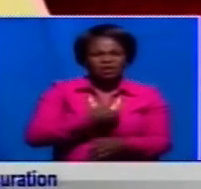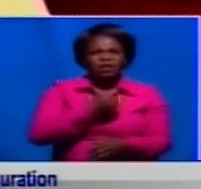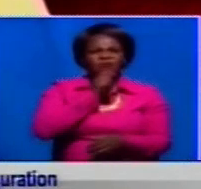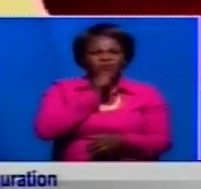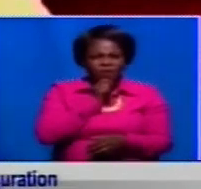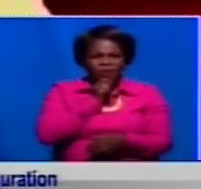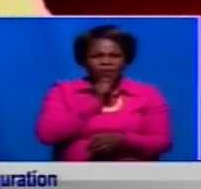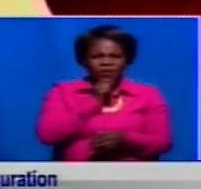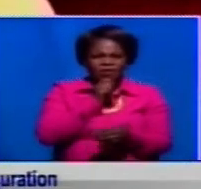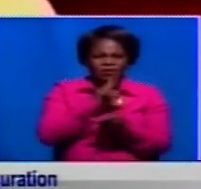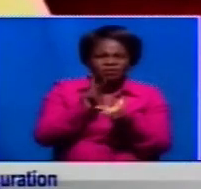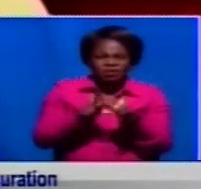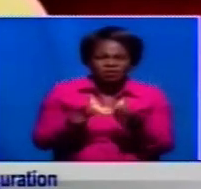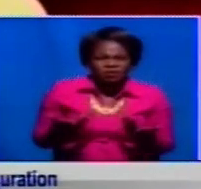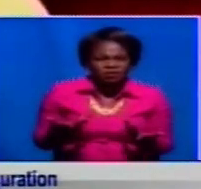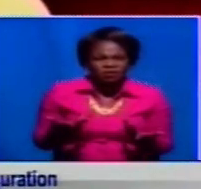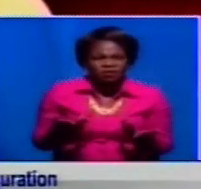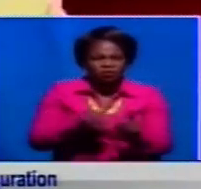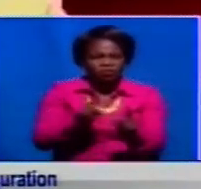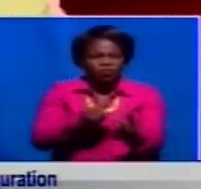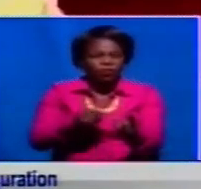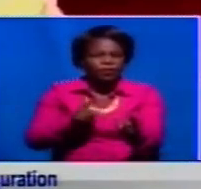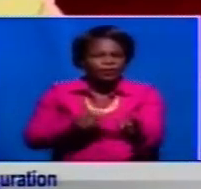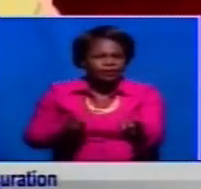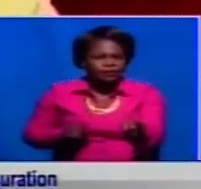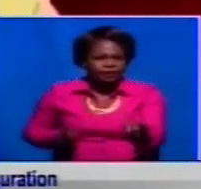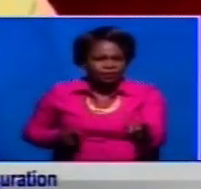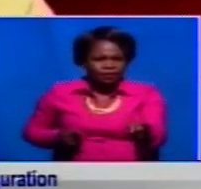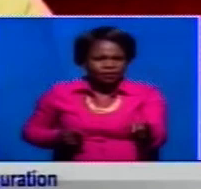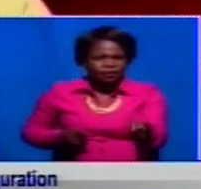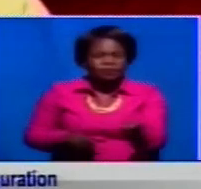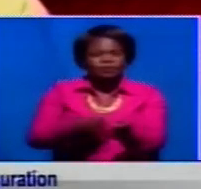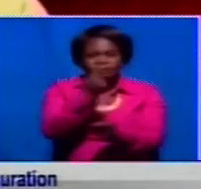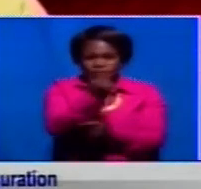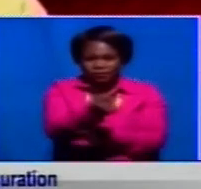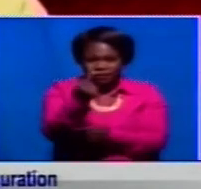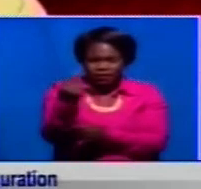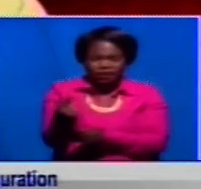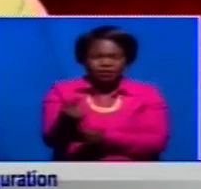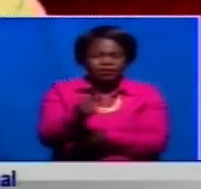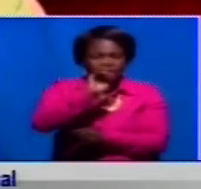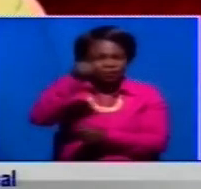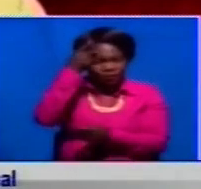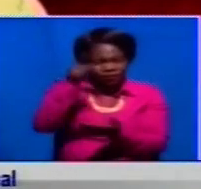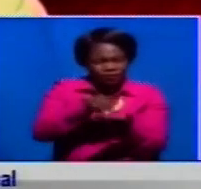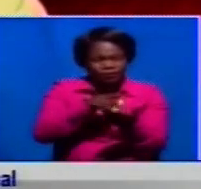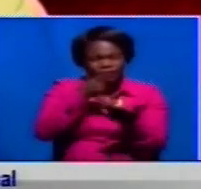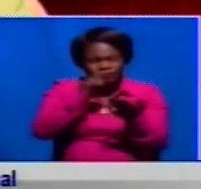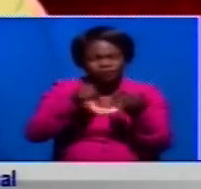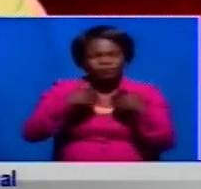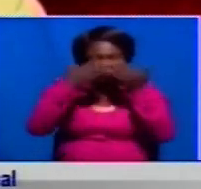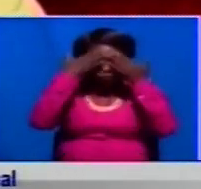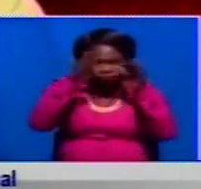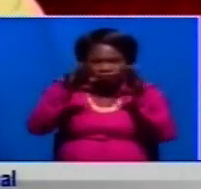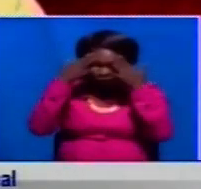a kind of heredity. But in each political party must be aware and conscious of